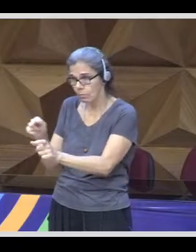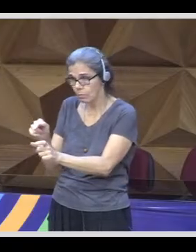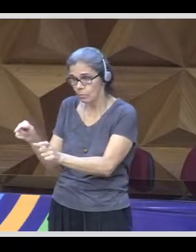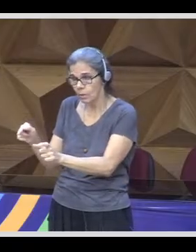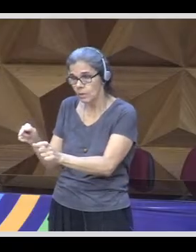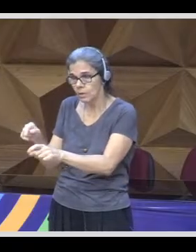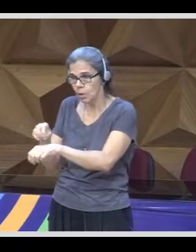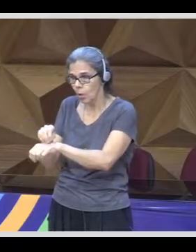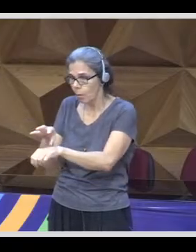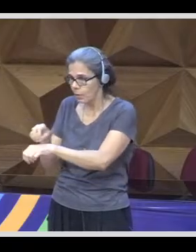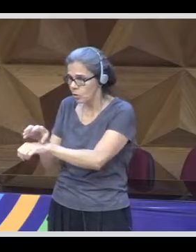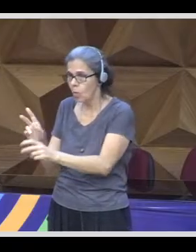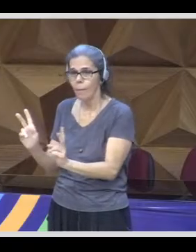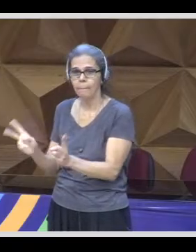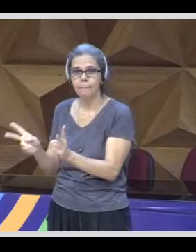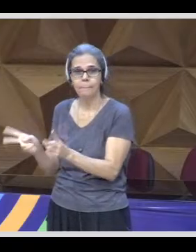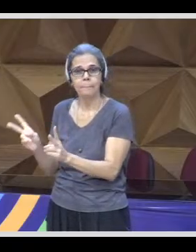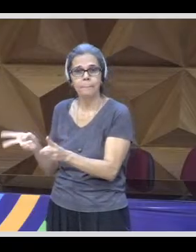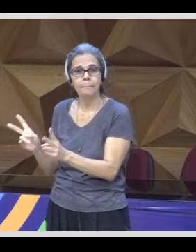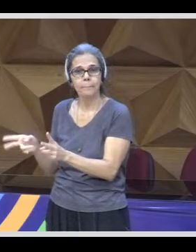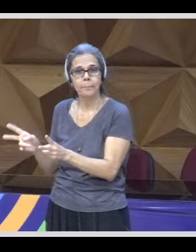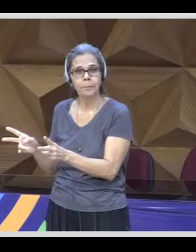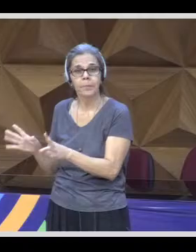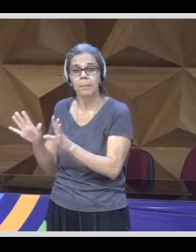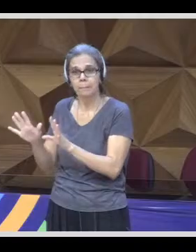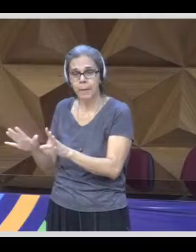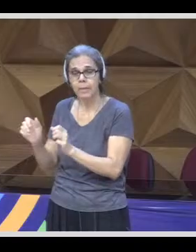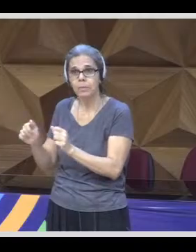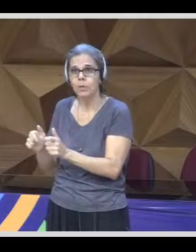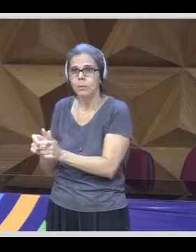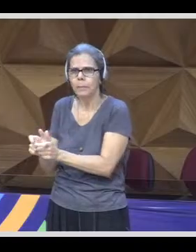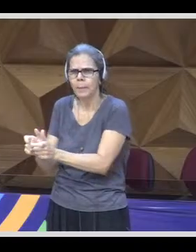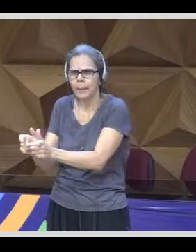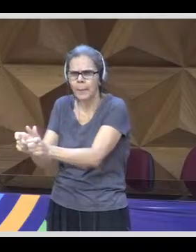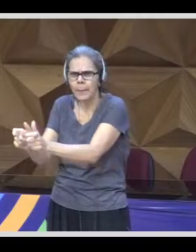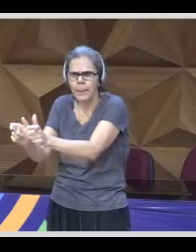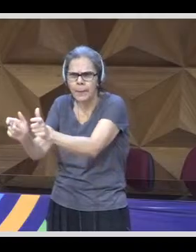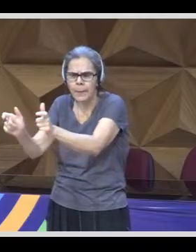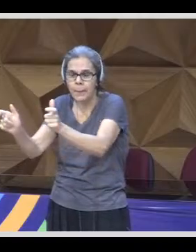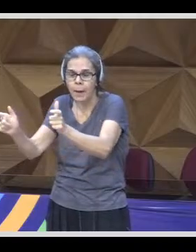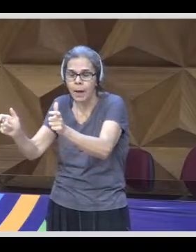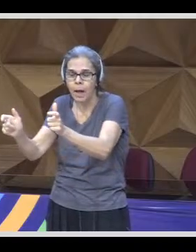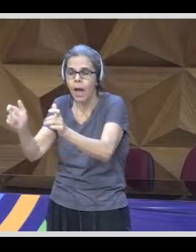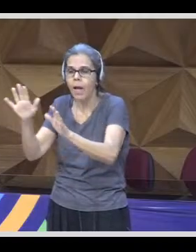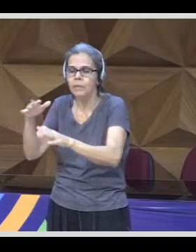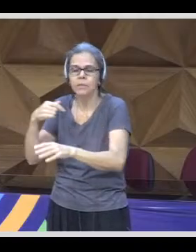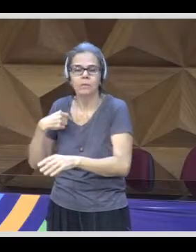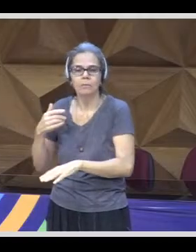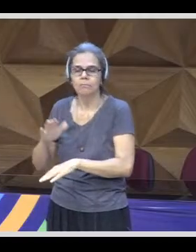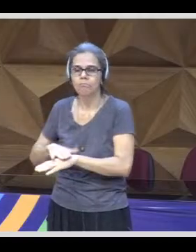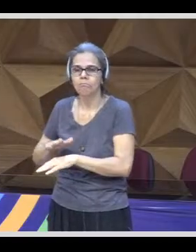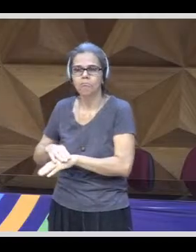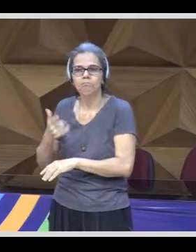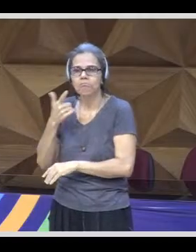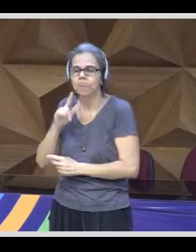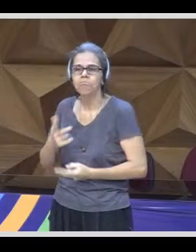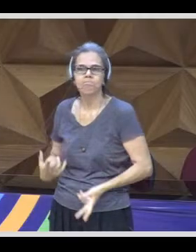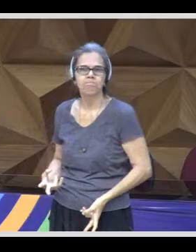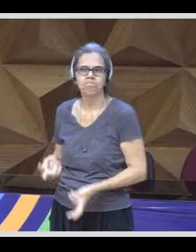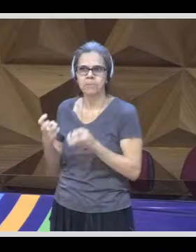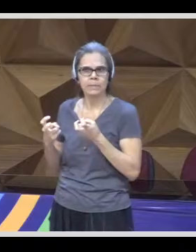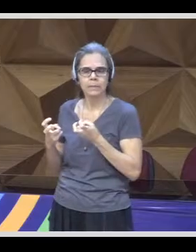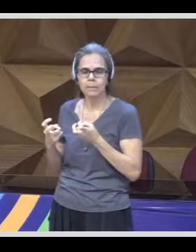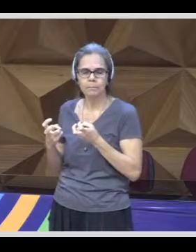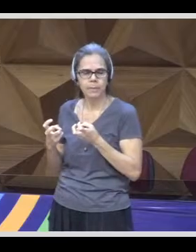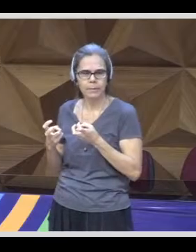in large scale, there are many, many of them, you cannot see really those edges that might